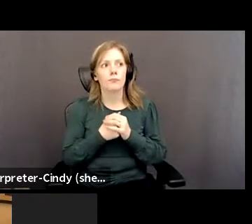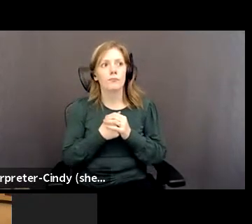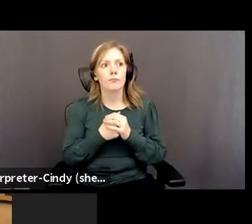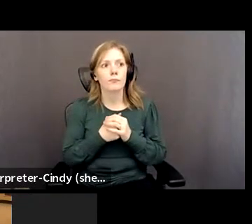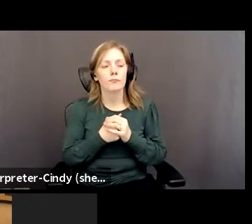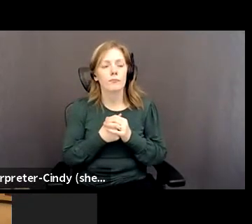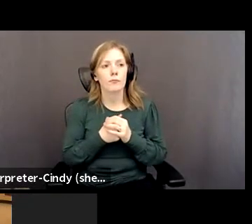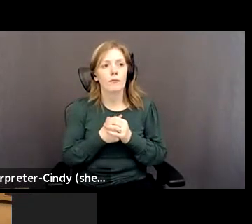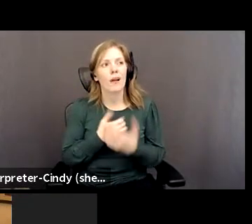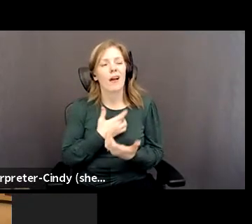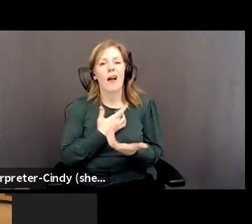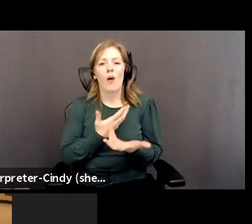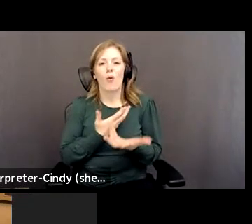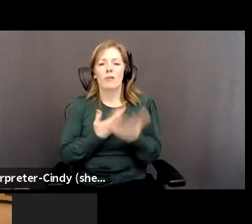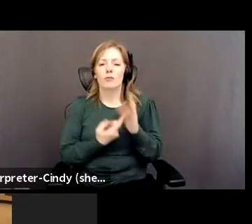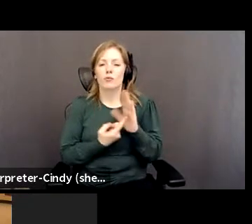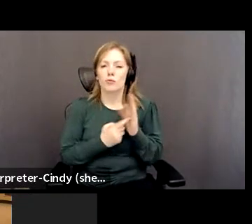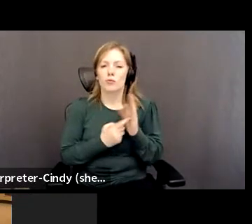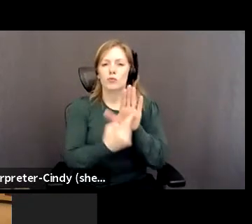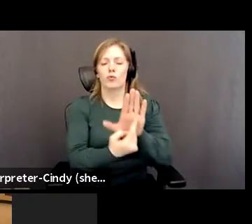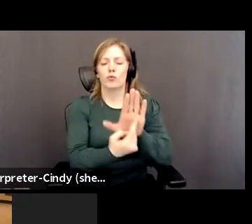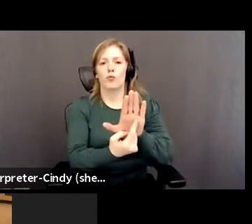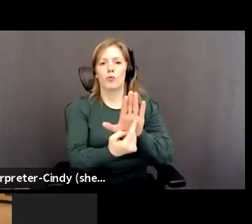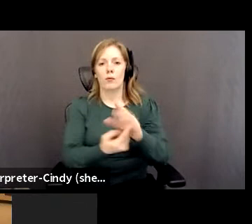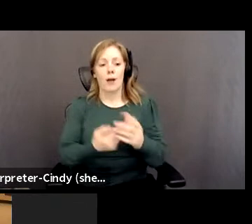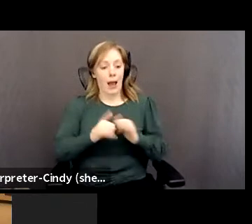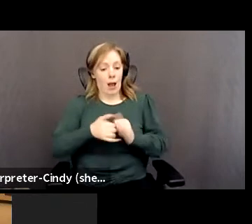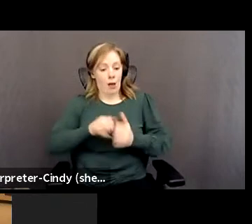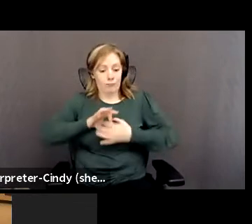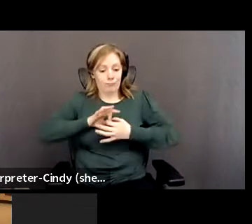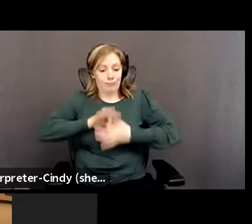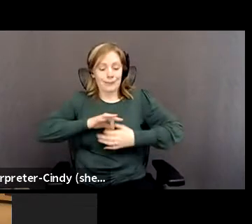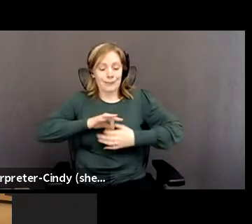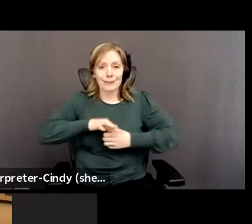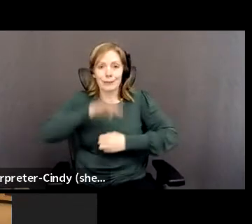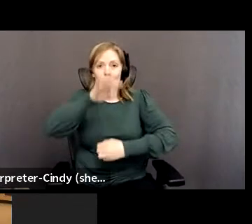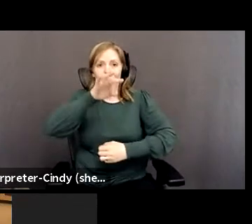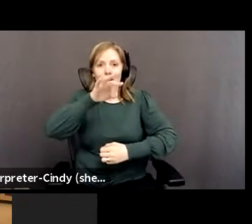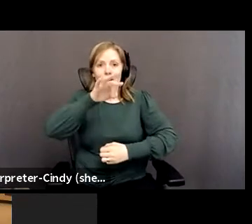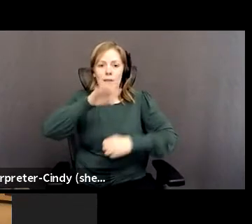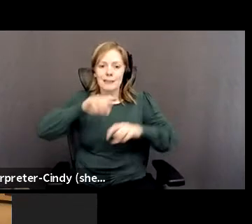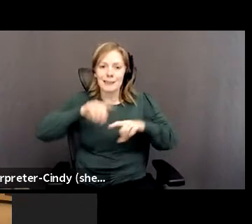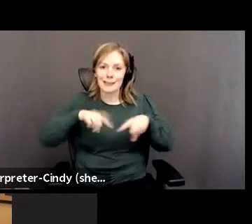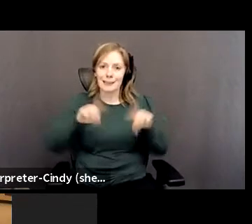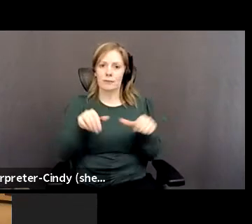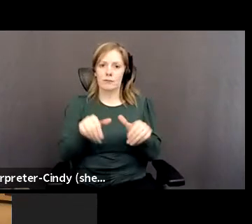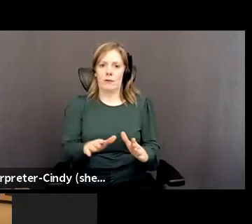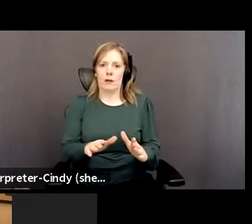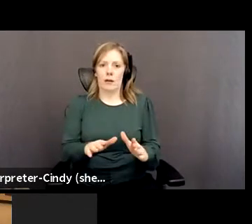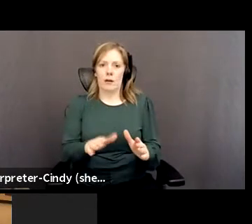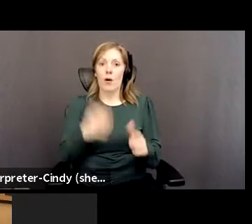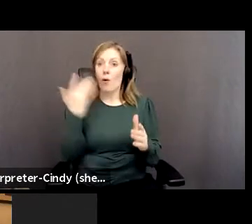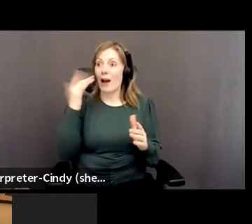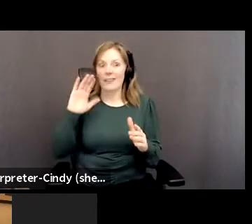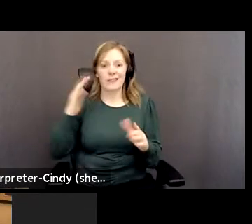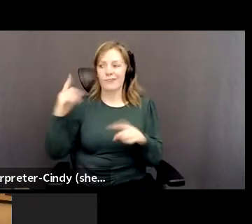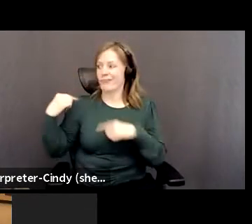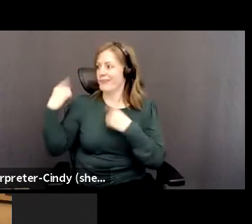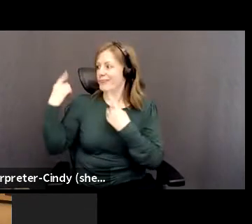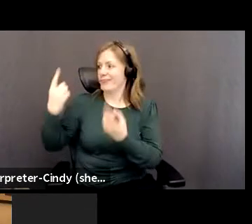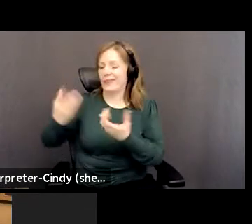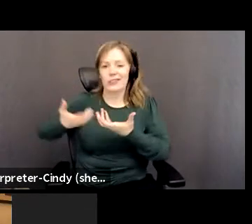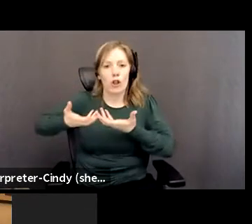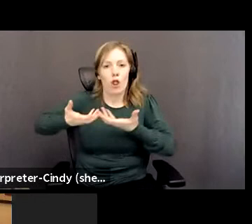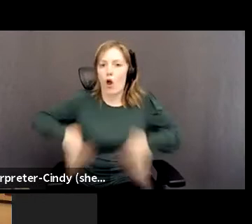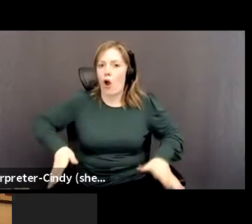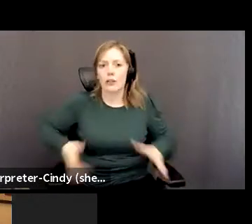connecting to the spirit, because I think that's what we have lost over time. That's what we have lost through long colonial and capitalist